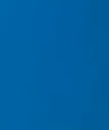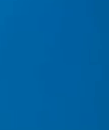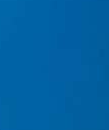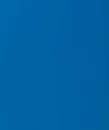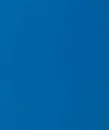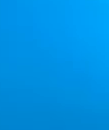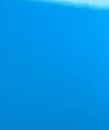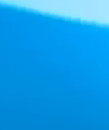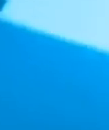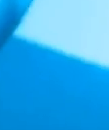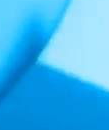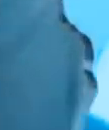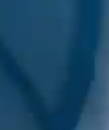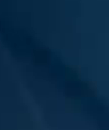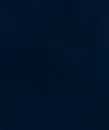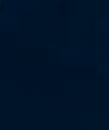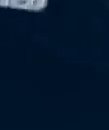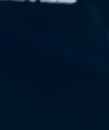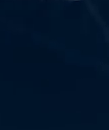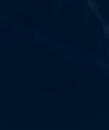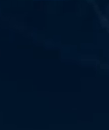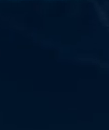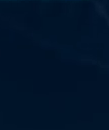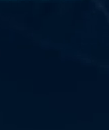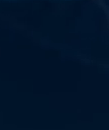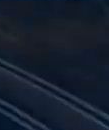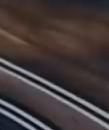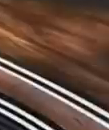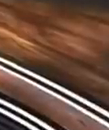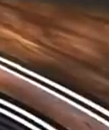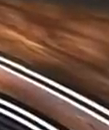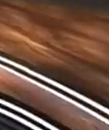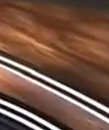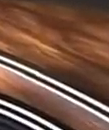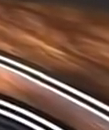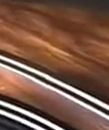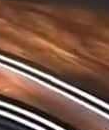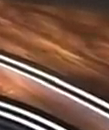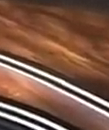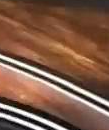From the studios of FBC Suva, Ateda Lendua.